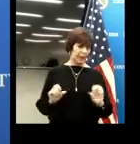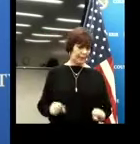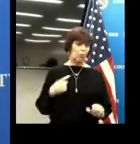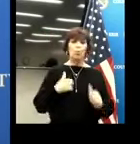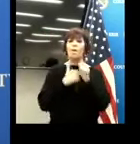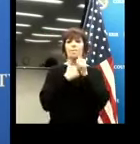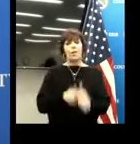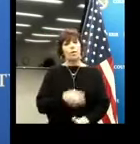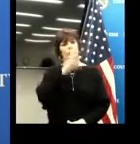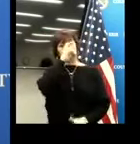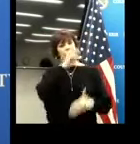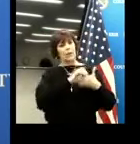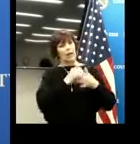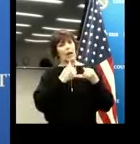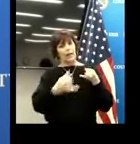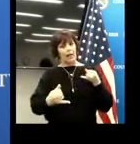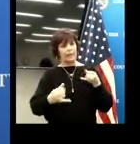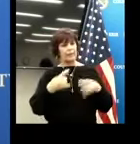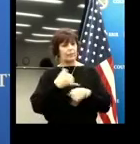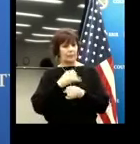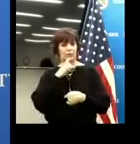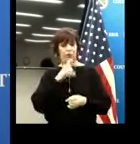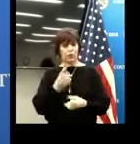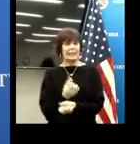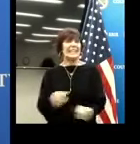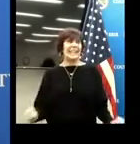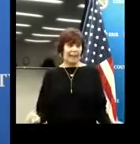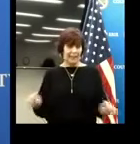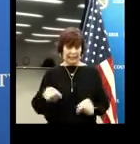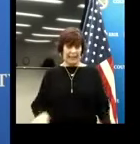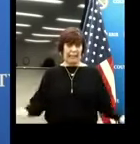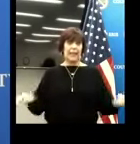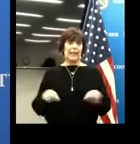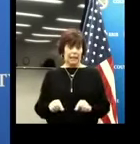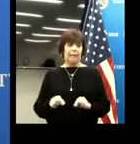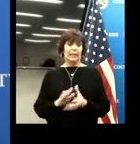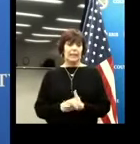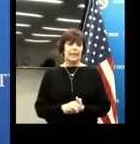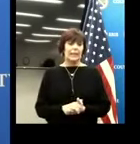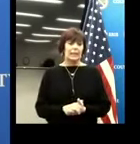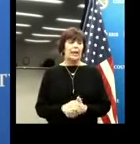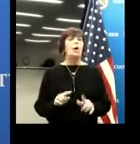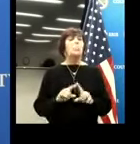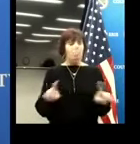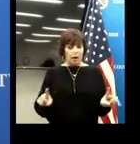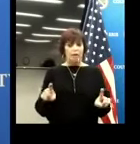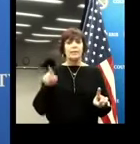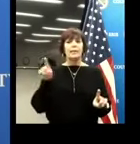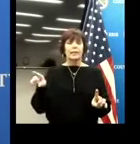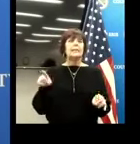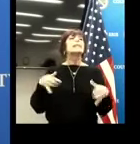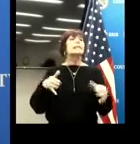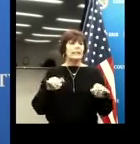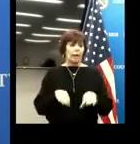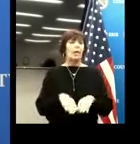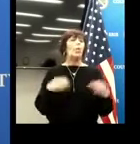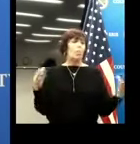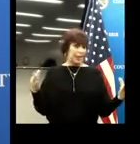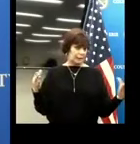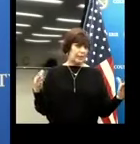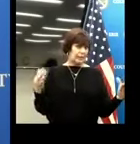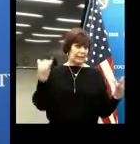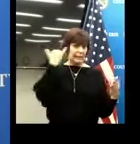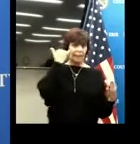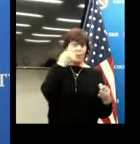following stringent guidelines with regards to ensuring the safety of the virtual learning centers, but the virtual learning centers are still open. If